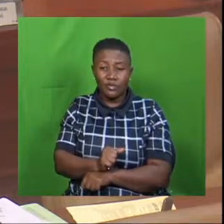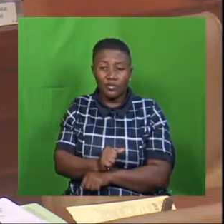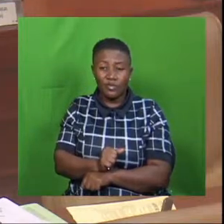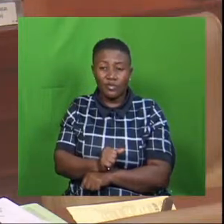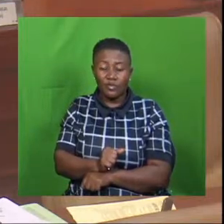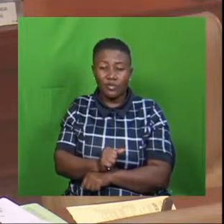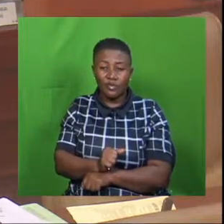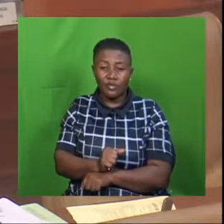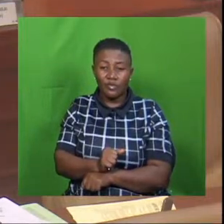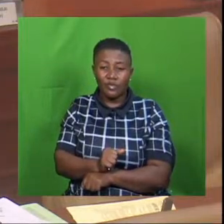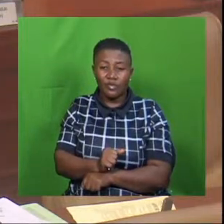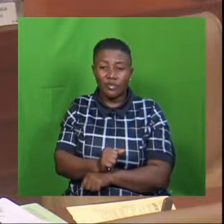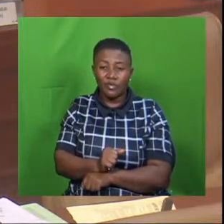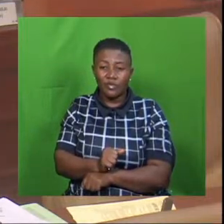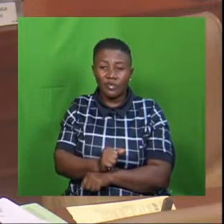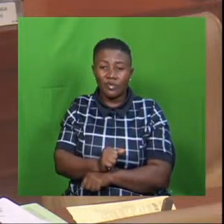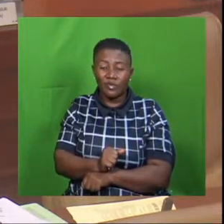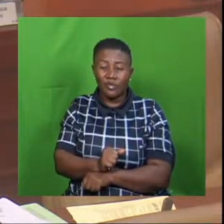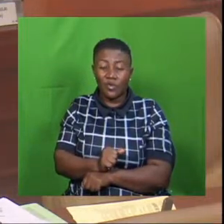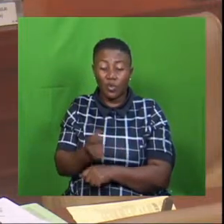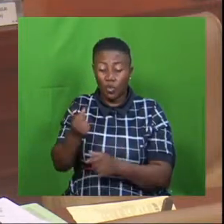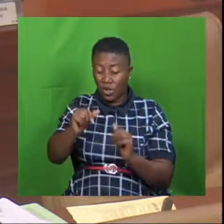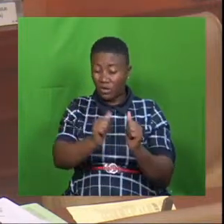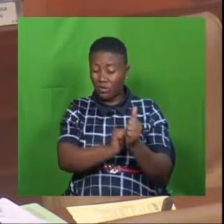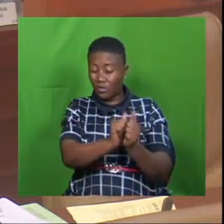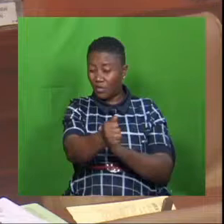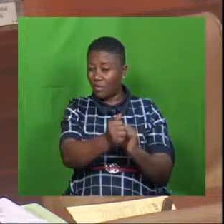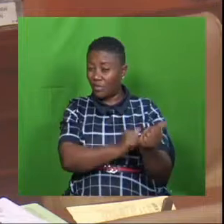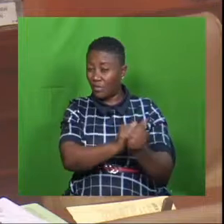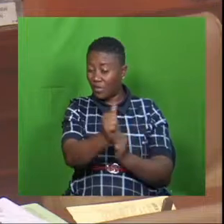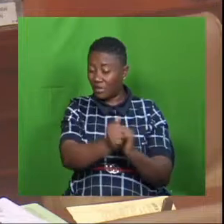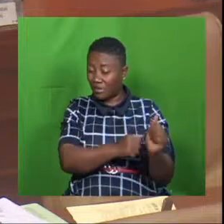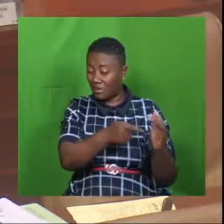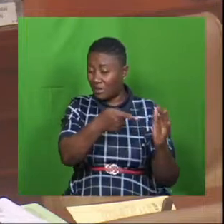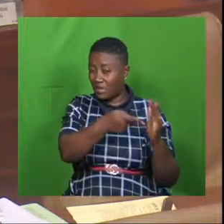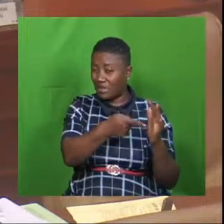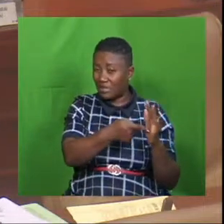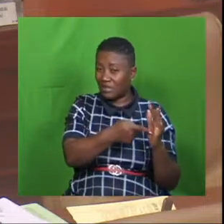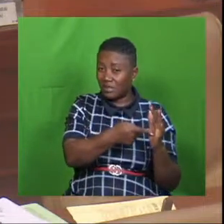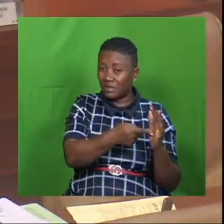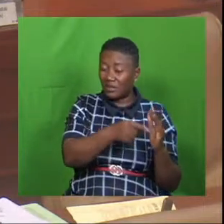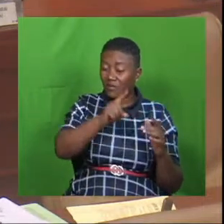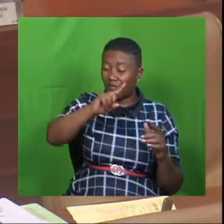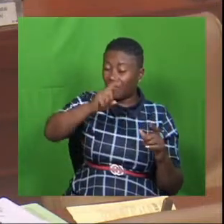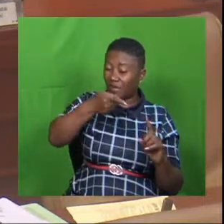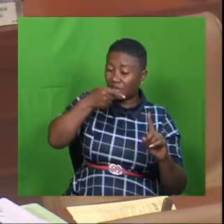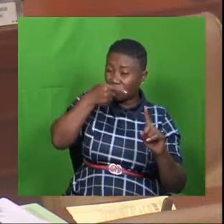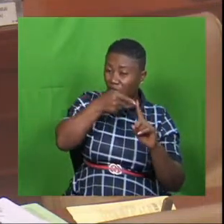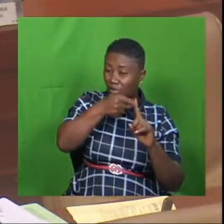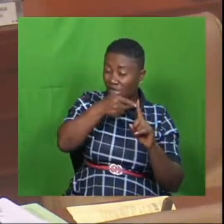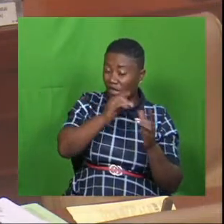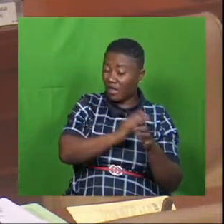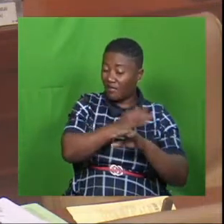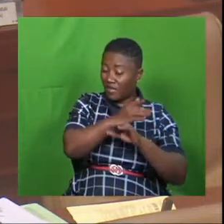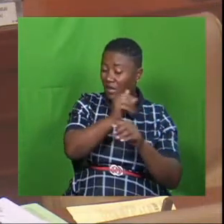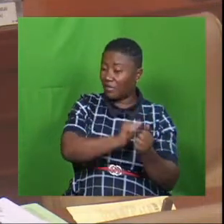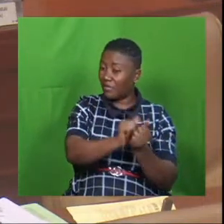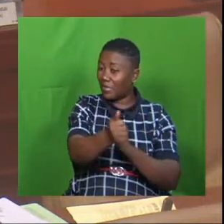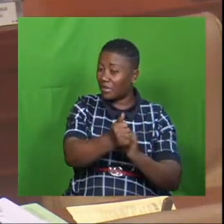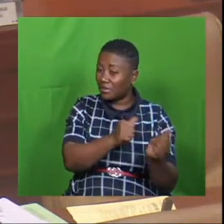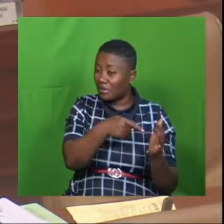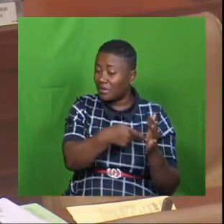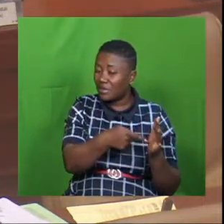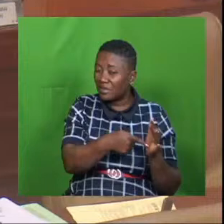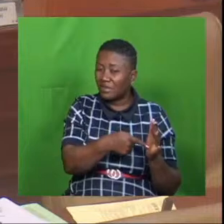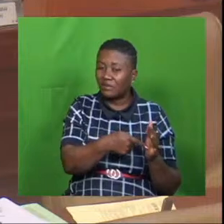reviewed. The engineers who reviewed this bid, and this is the first point they made after reviewing the bid. And they said this, Mr.